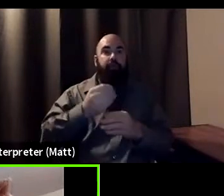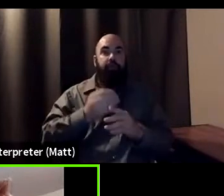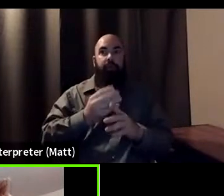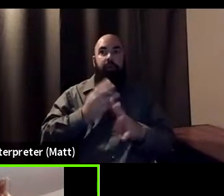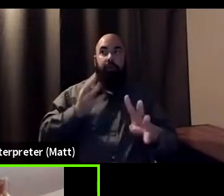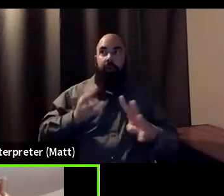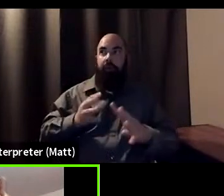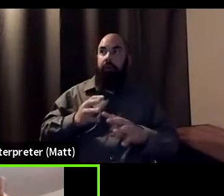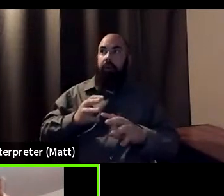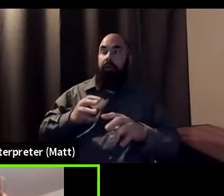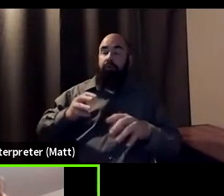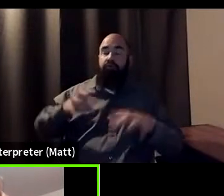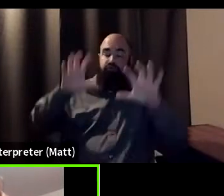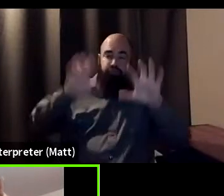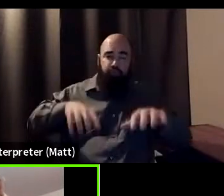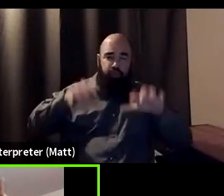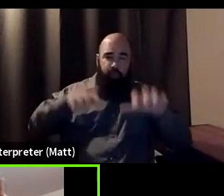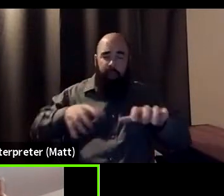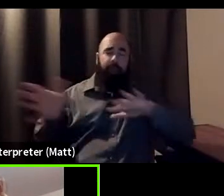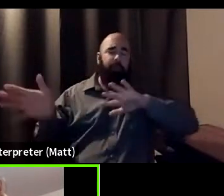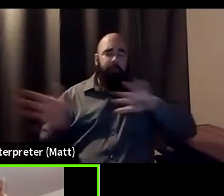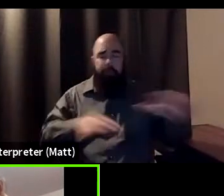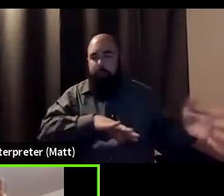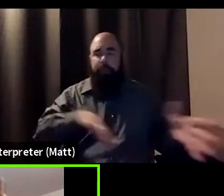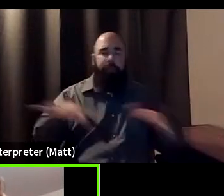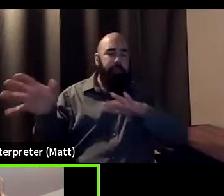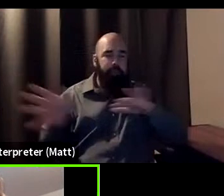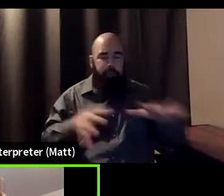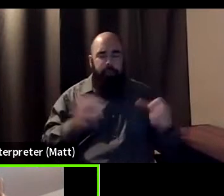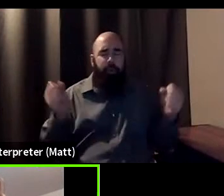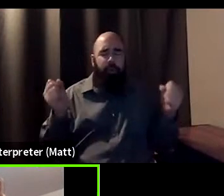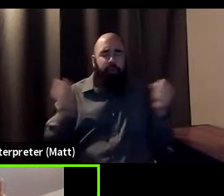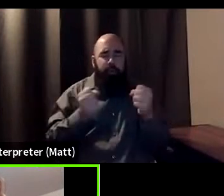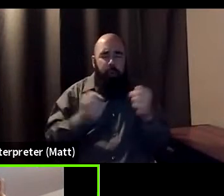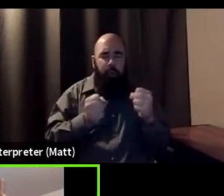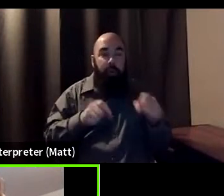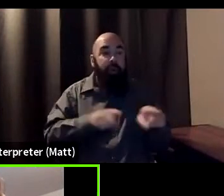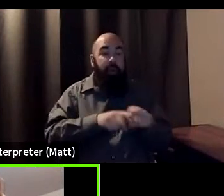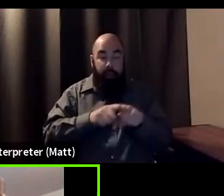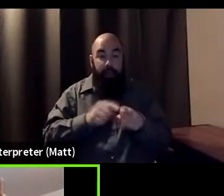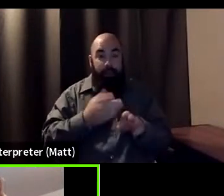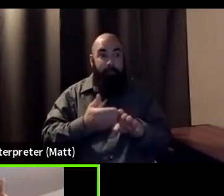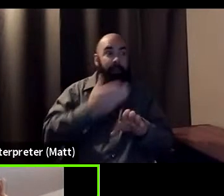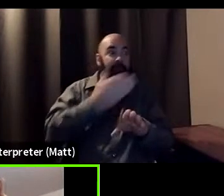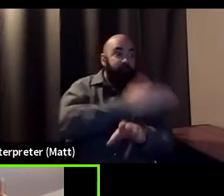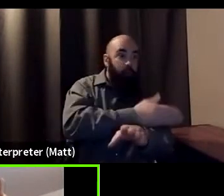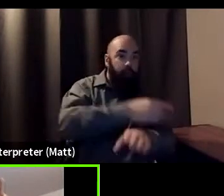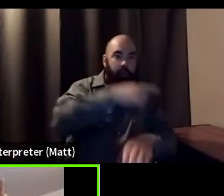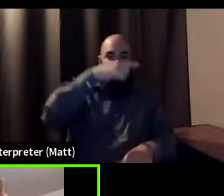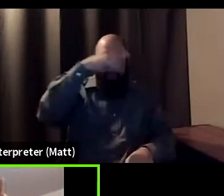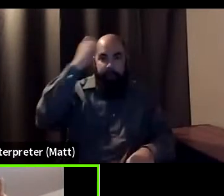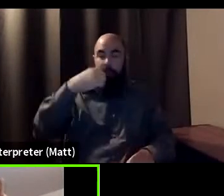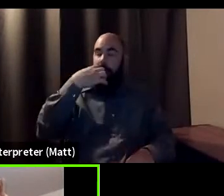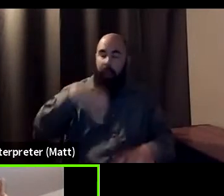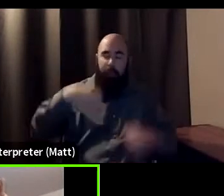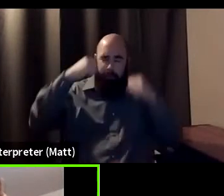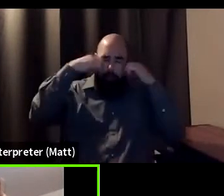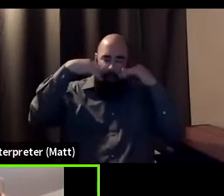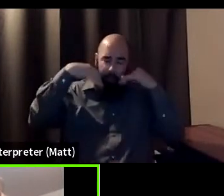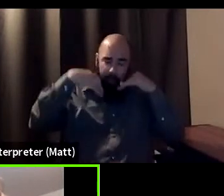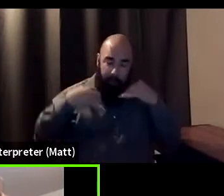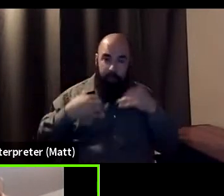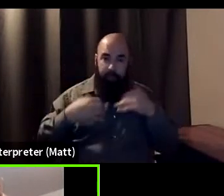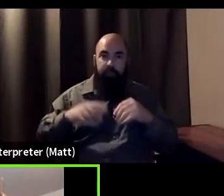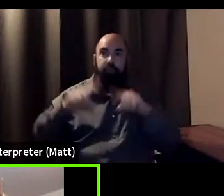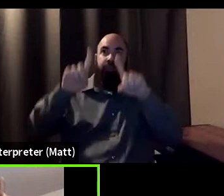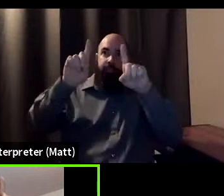cold, the pouring rain, the blowing wind, and the really hot summer months. You don't want someone who's trying